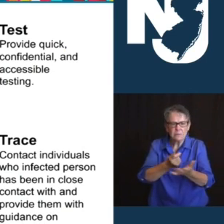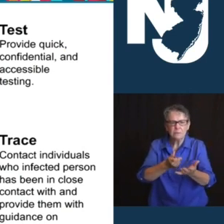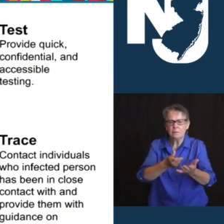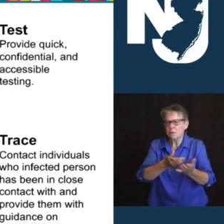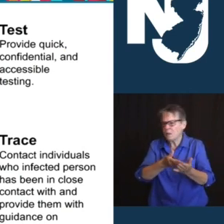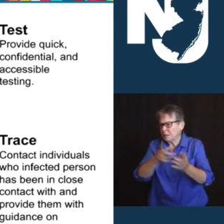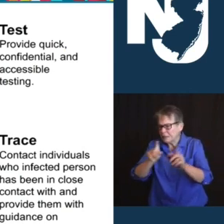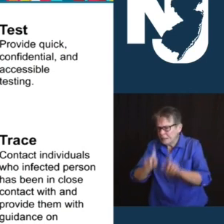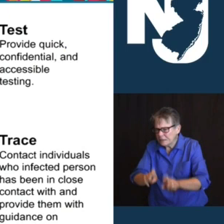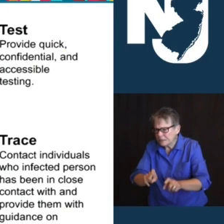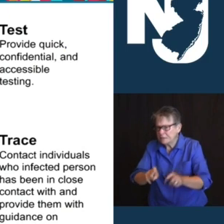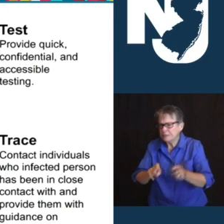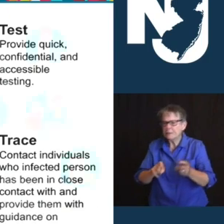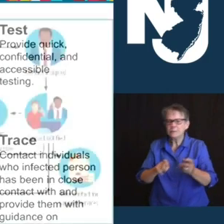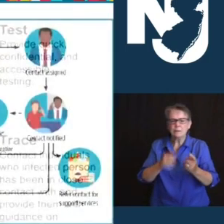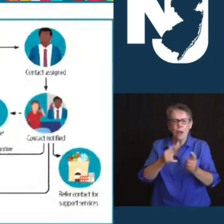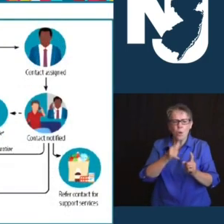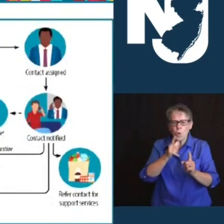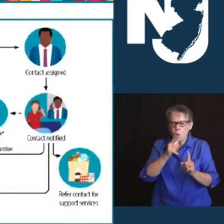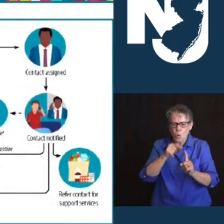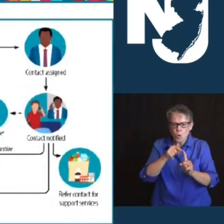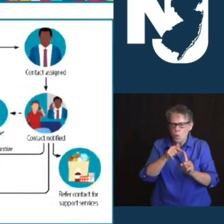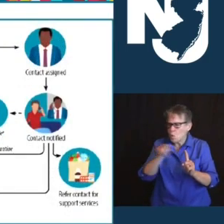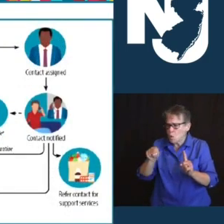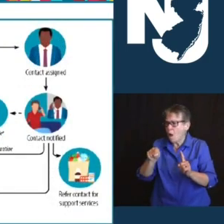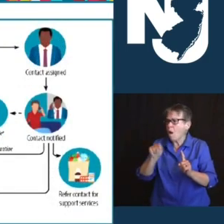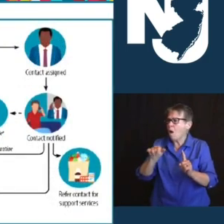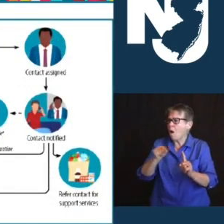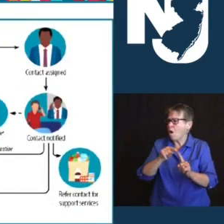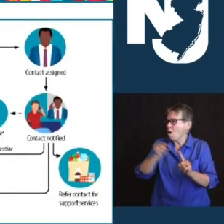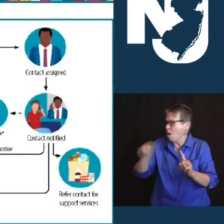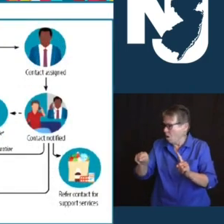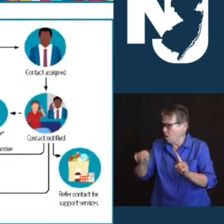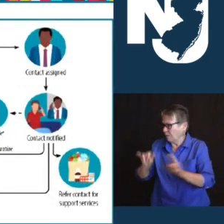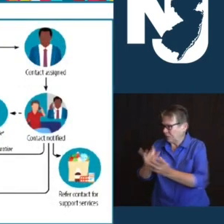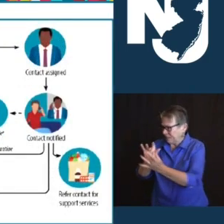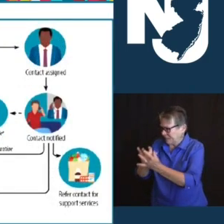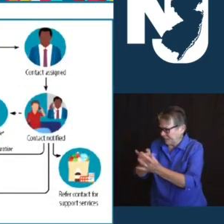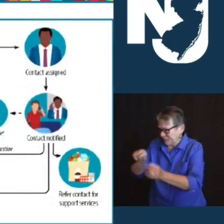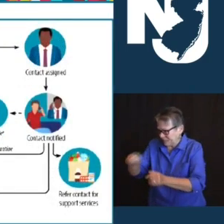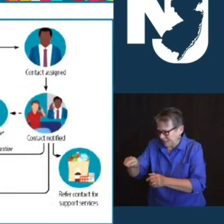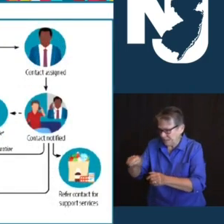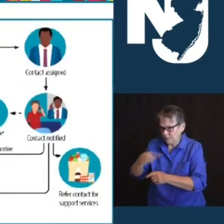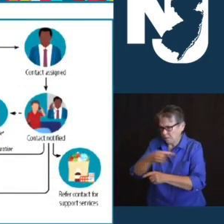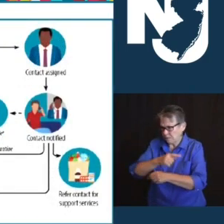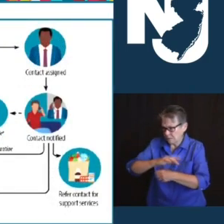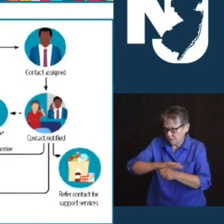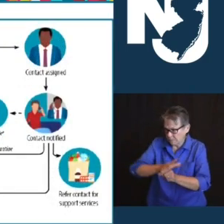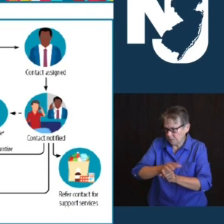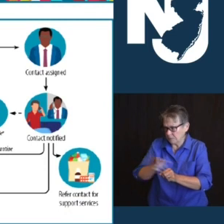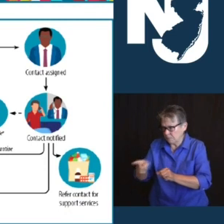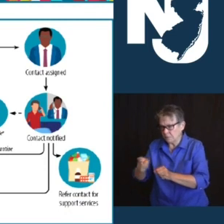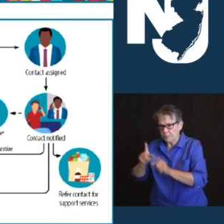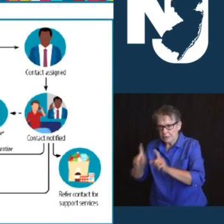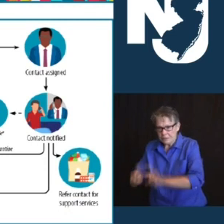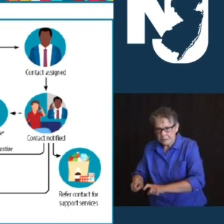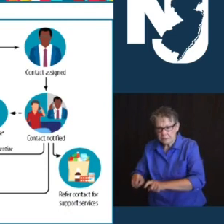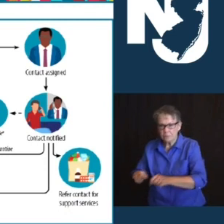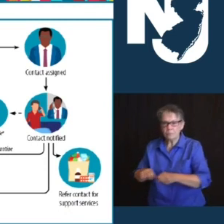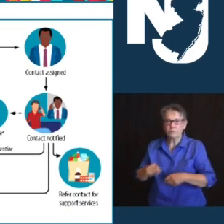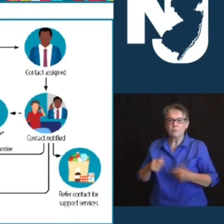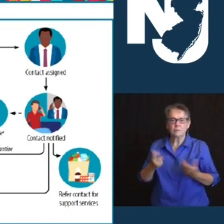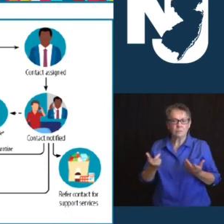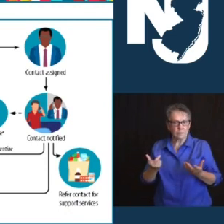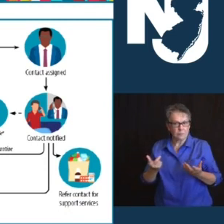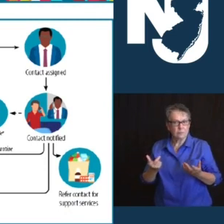Contact tracing, the 4th T, is a prevention strategy with a decades-long history that is widely used, which is why the